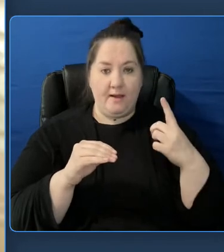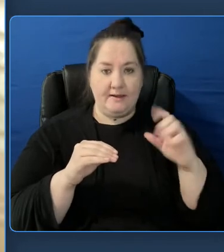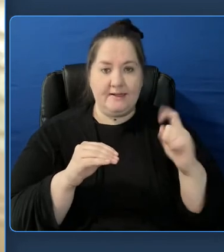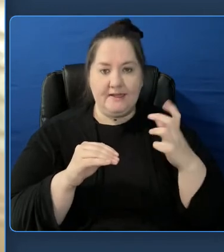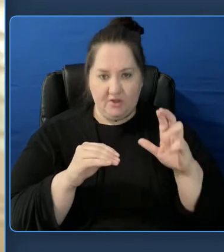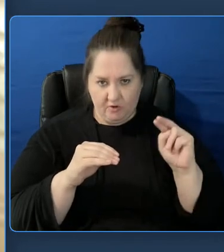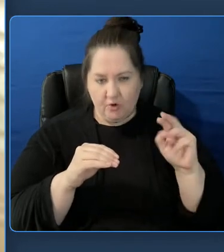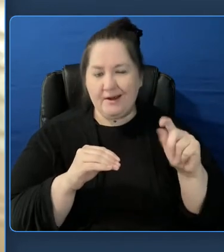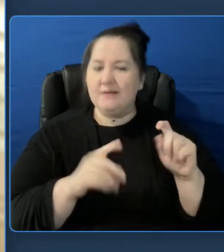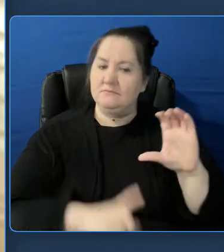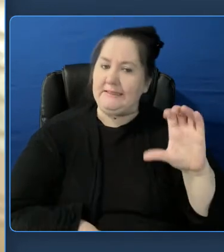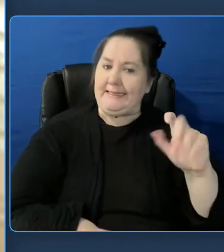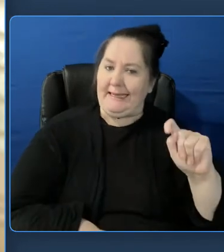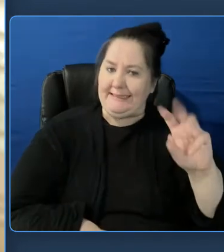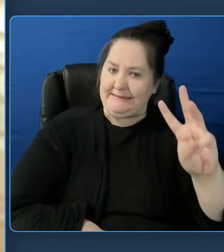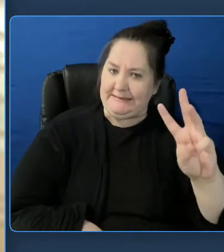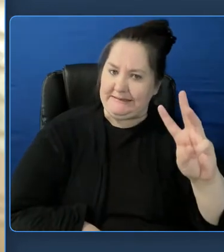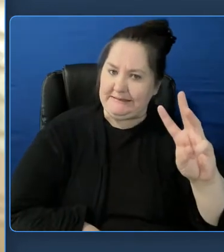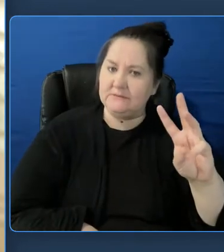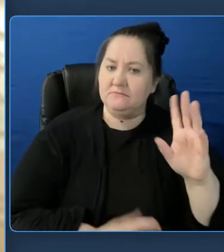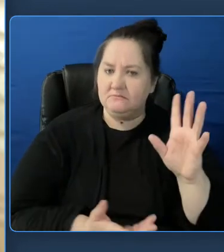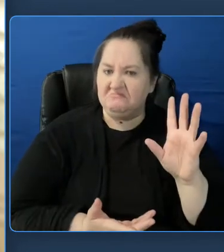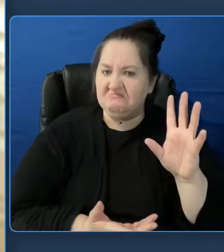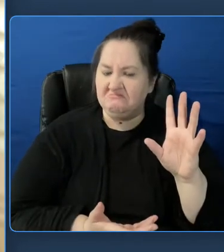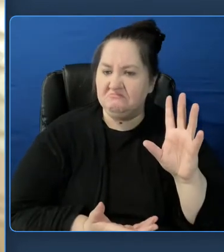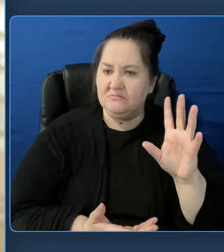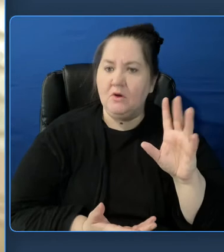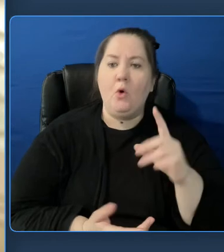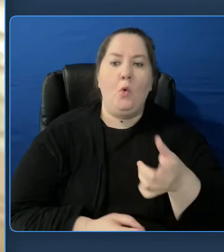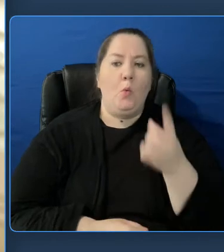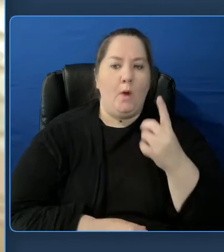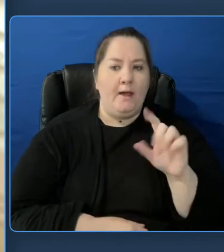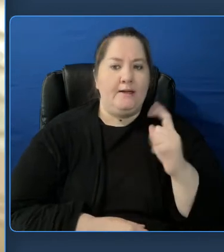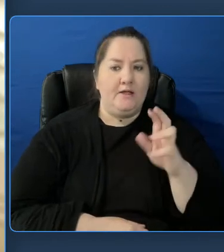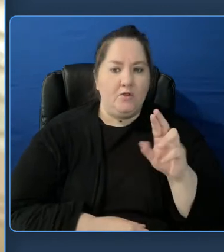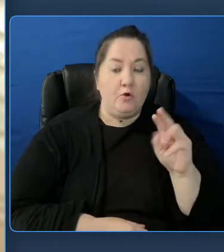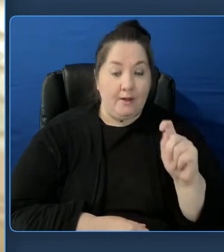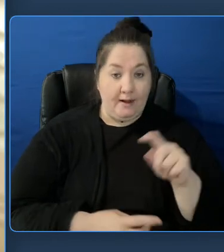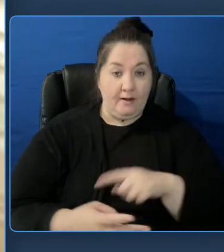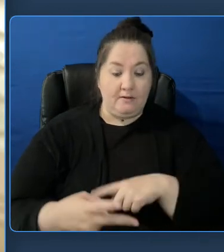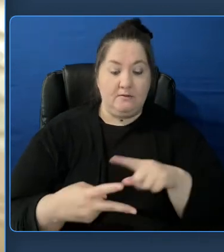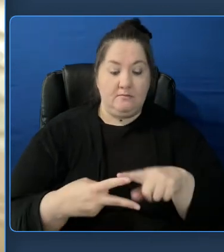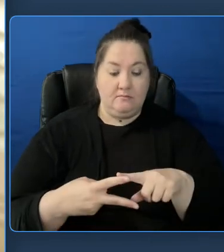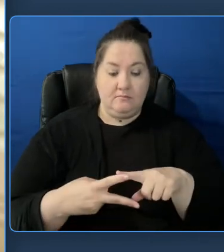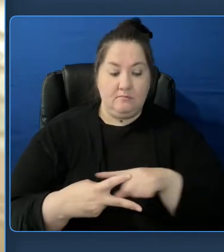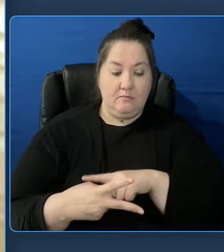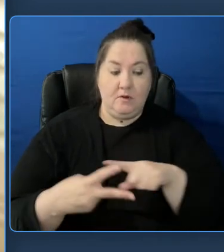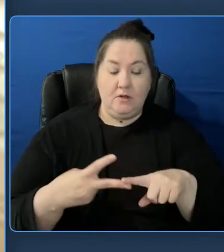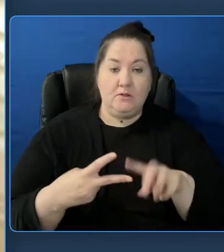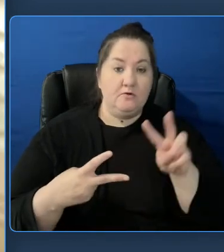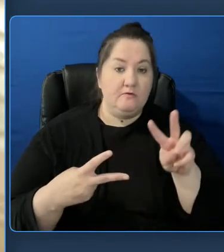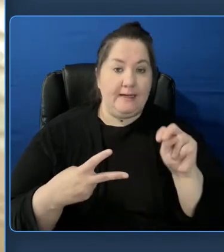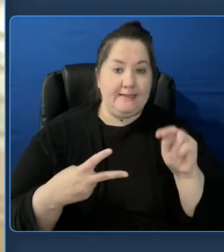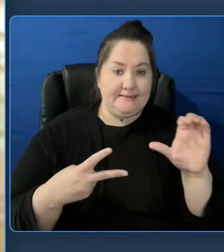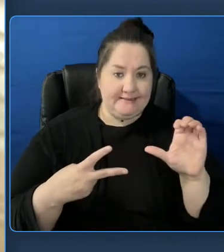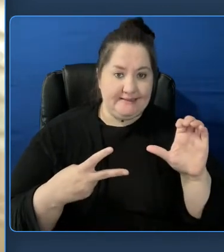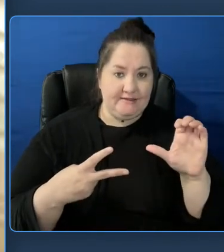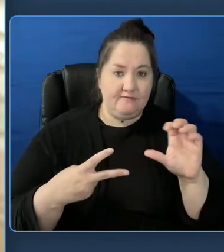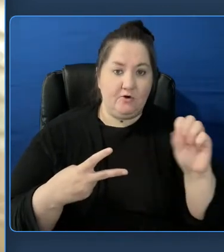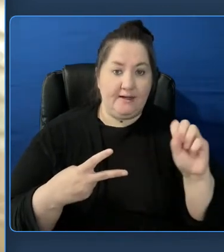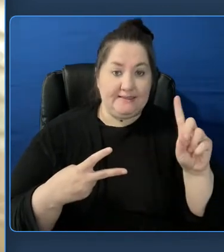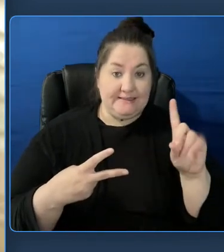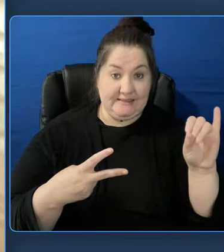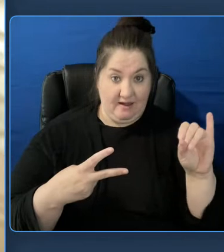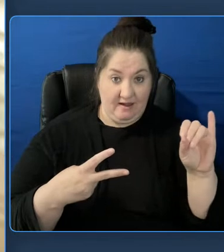Cat, most likely Cat 6, one Ethernet, two BNC for